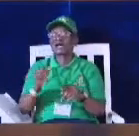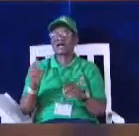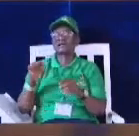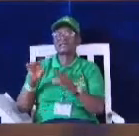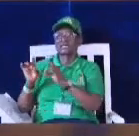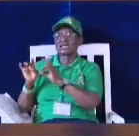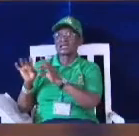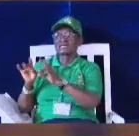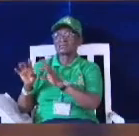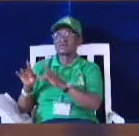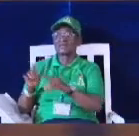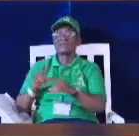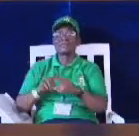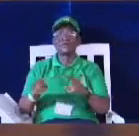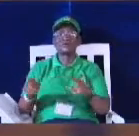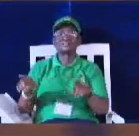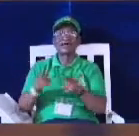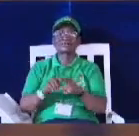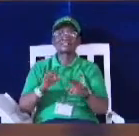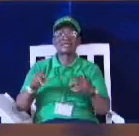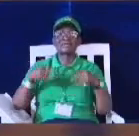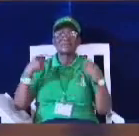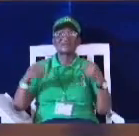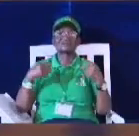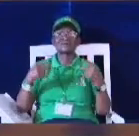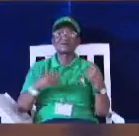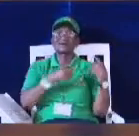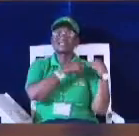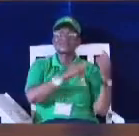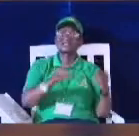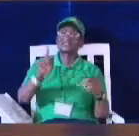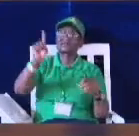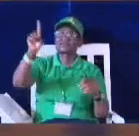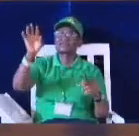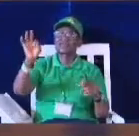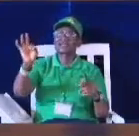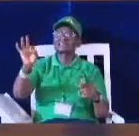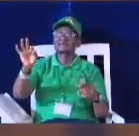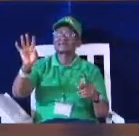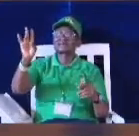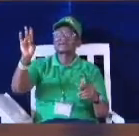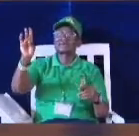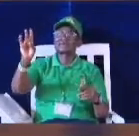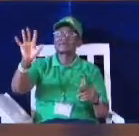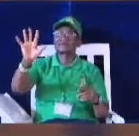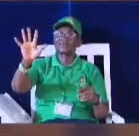but as a pastor, since 1975.